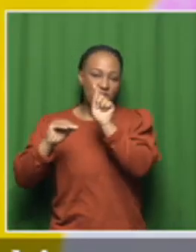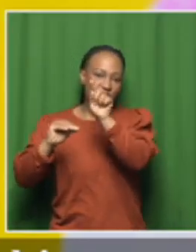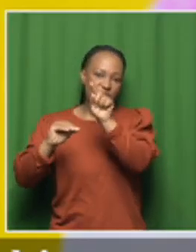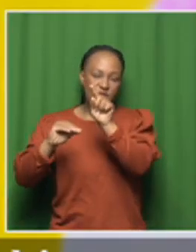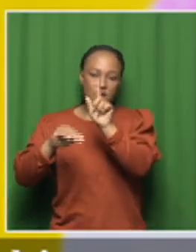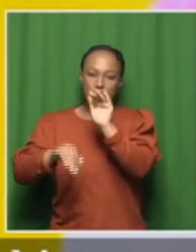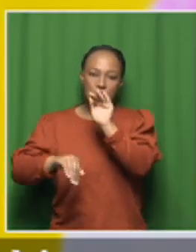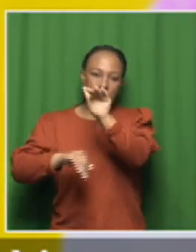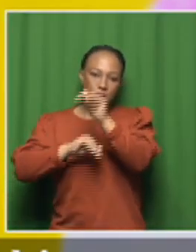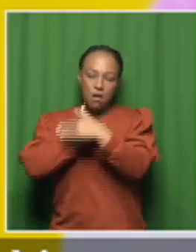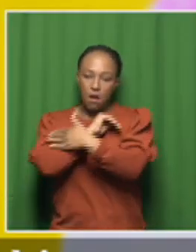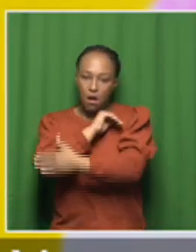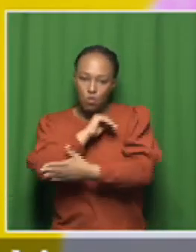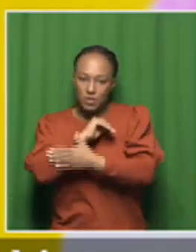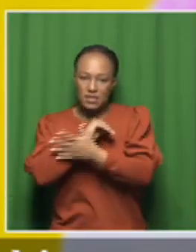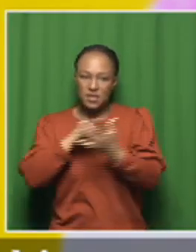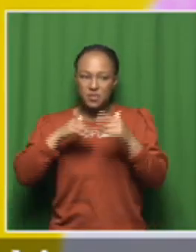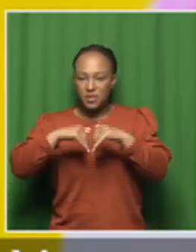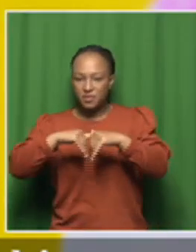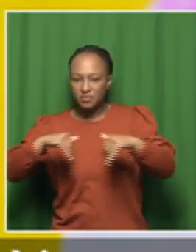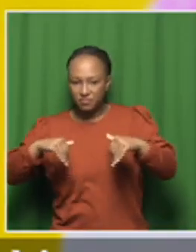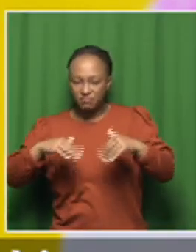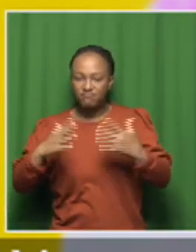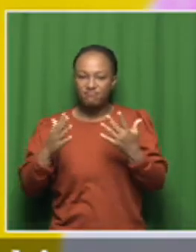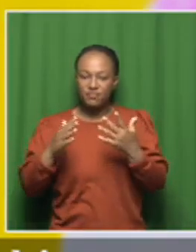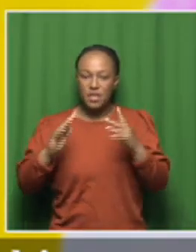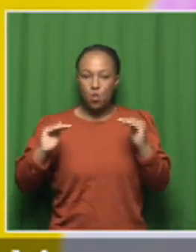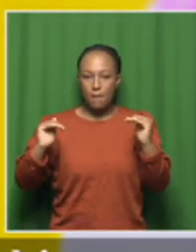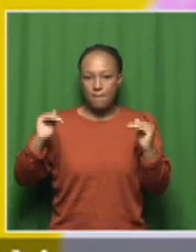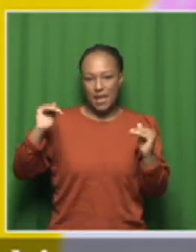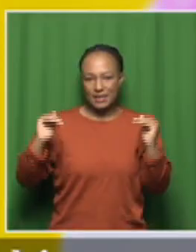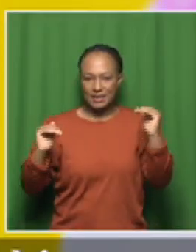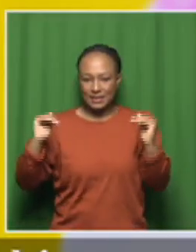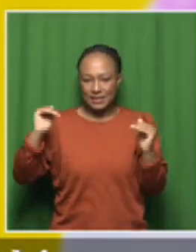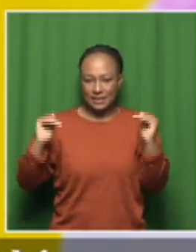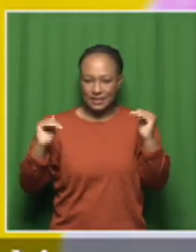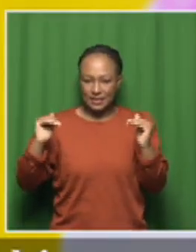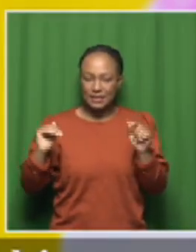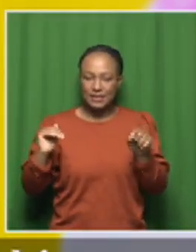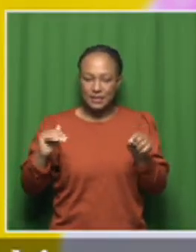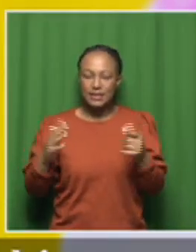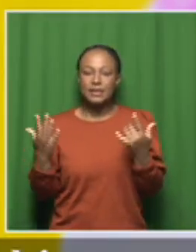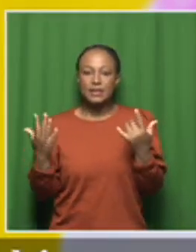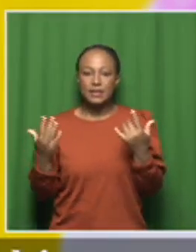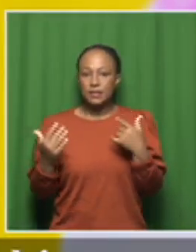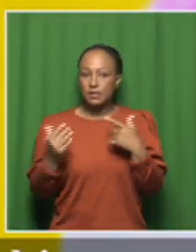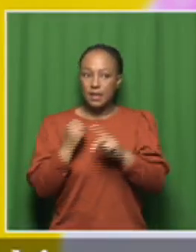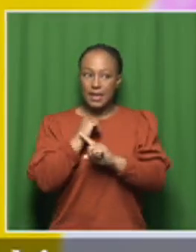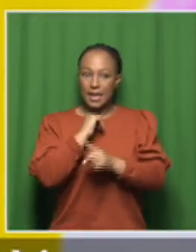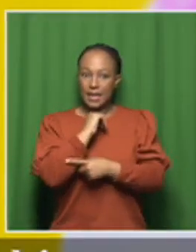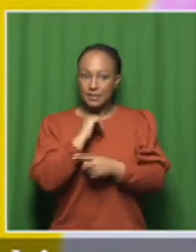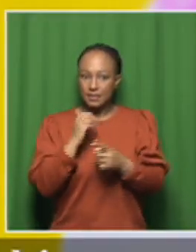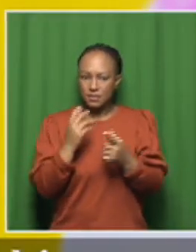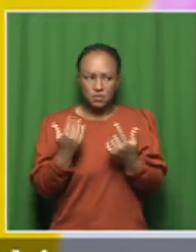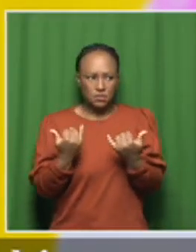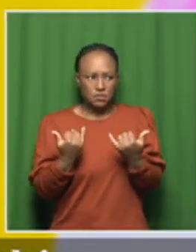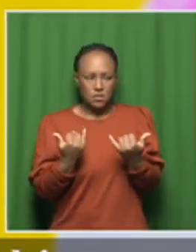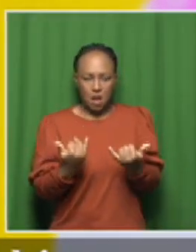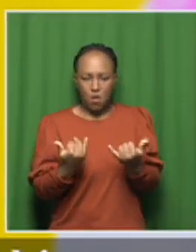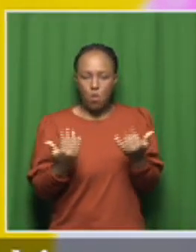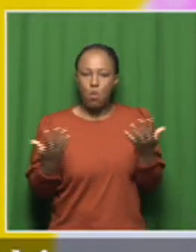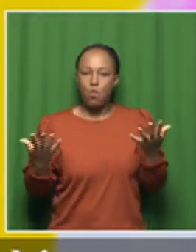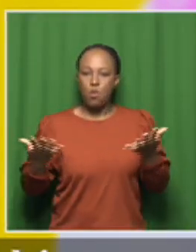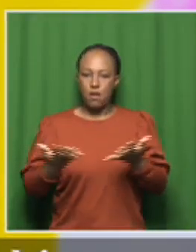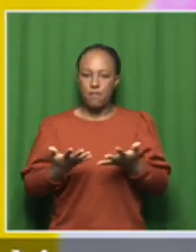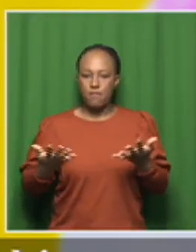on your introduction, you mentioned dissonance, harmony. So that balance we're going to answer. And lastly is, where are we currently now? And hopefully